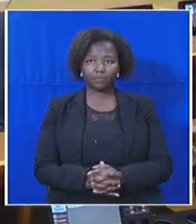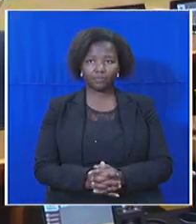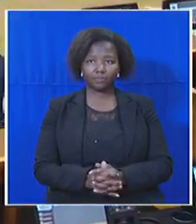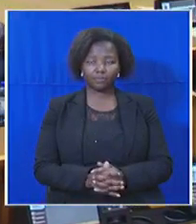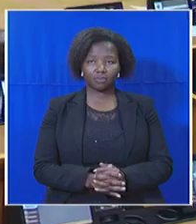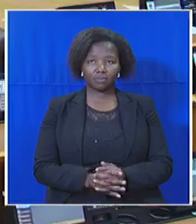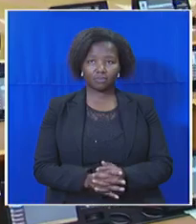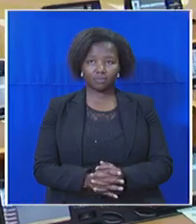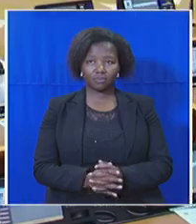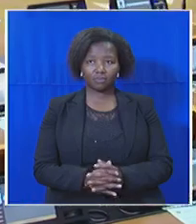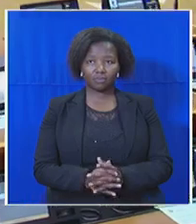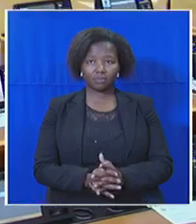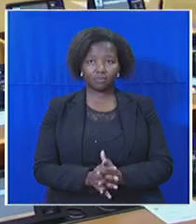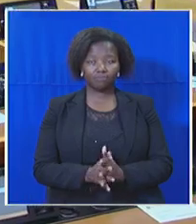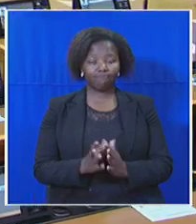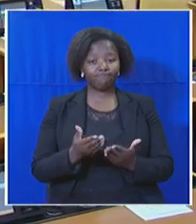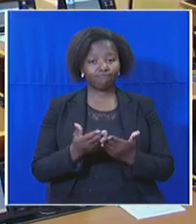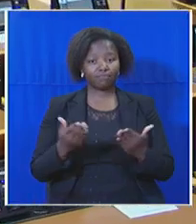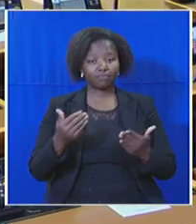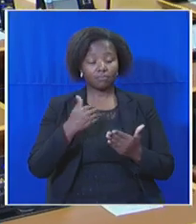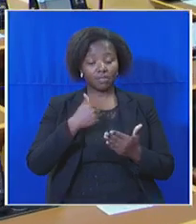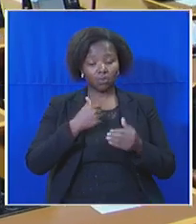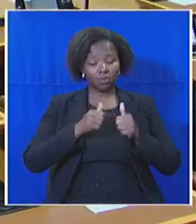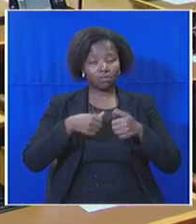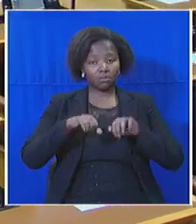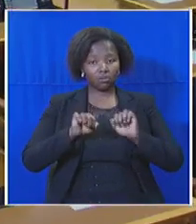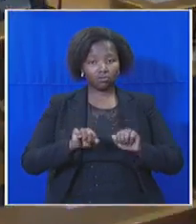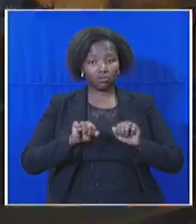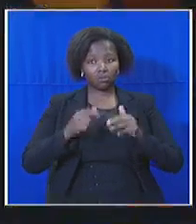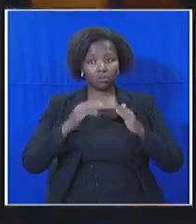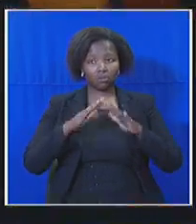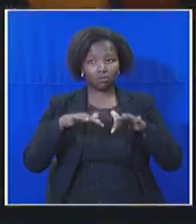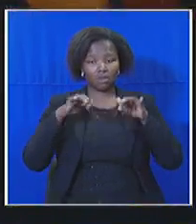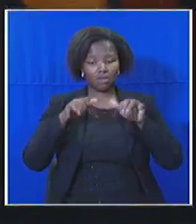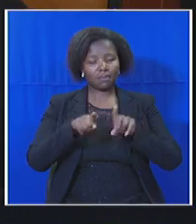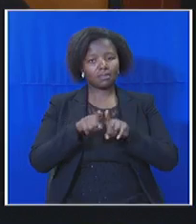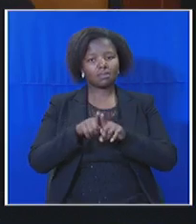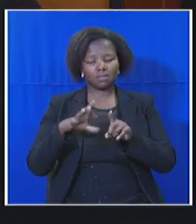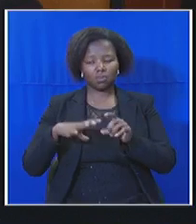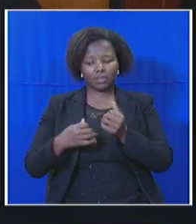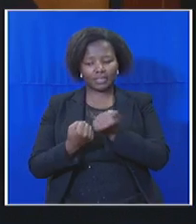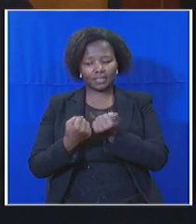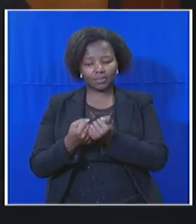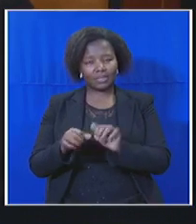The presiding officers associate themselves with the motion, and